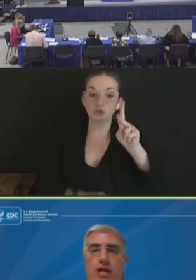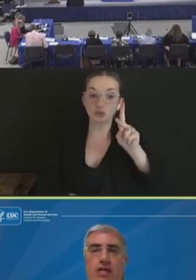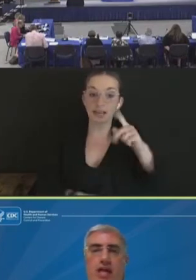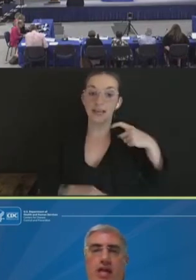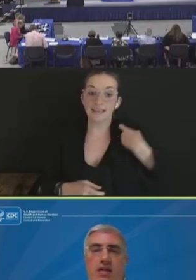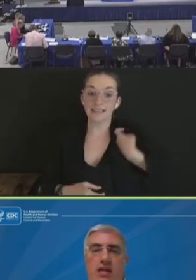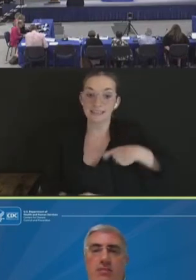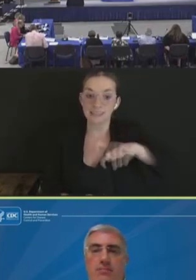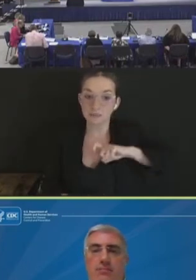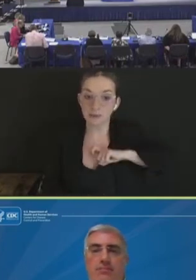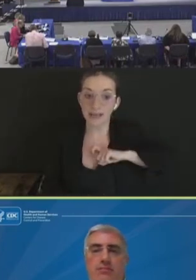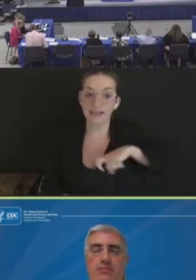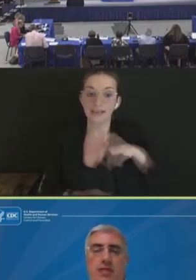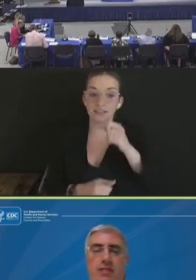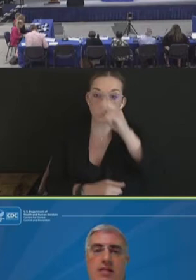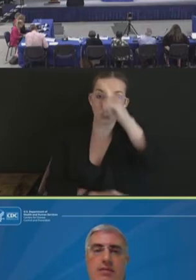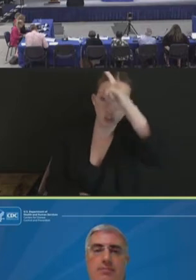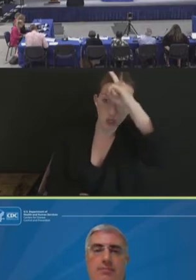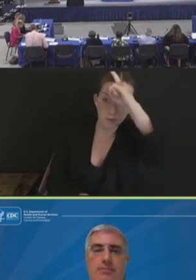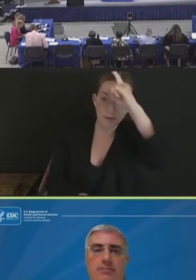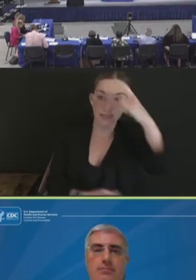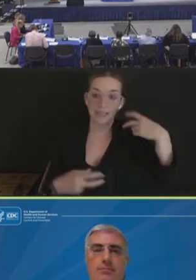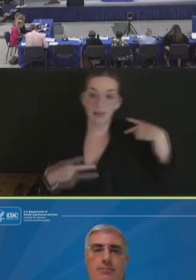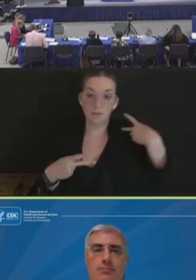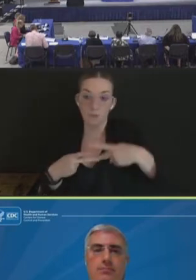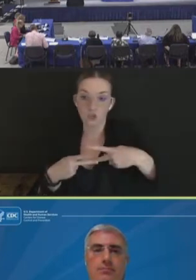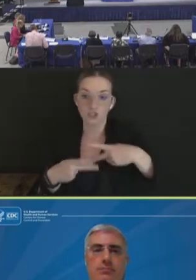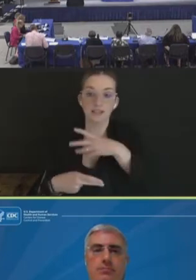Portugal, and Canada. Next slide.